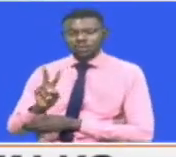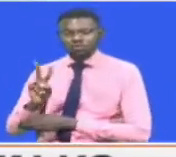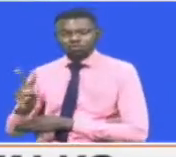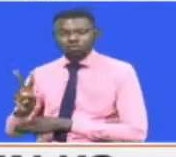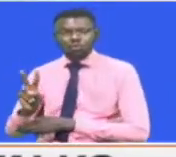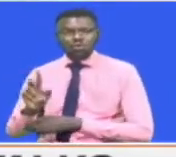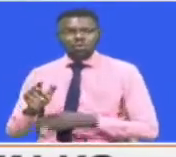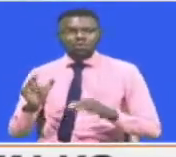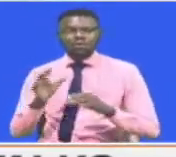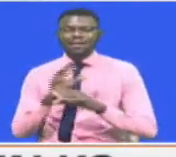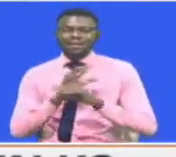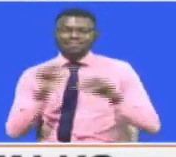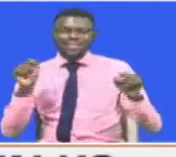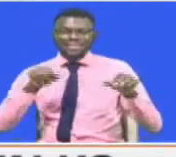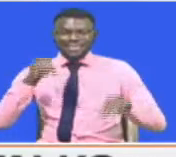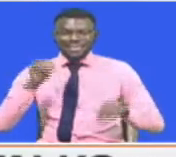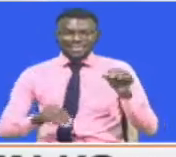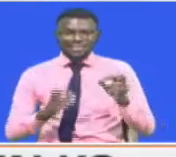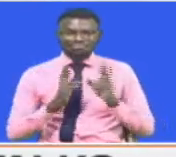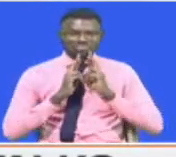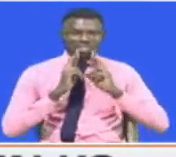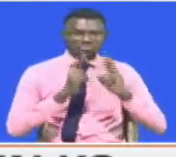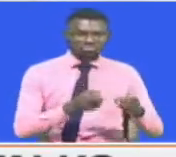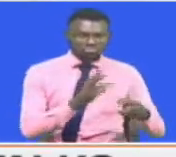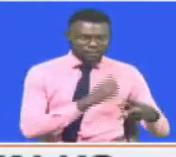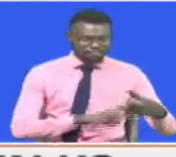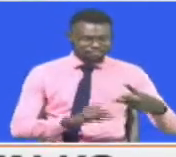presidential elections results. 3,